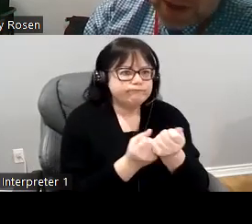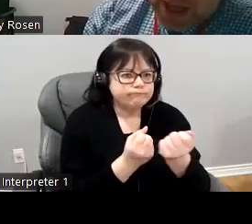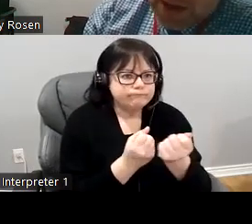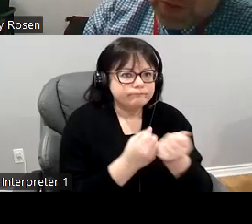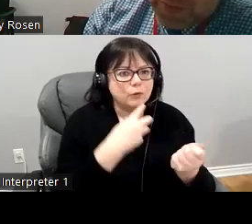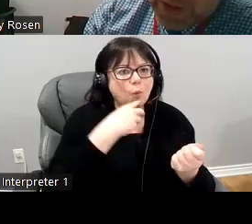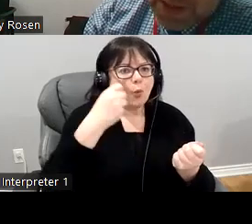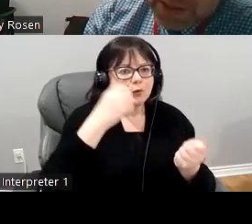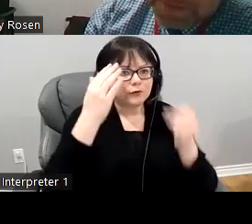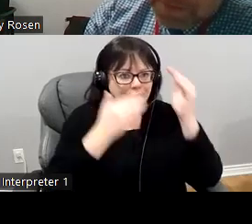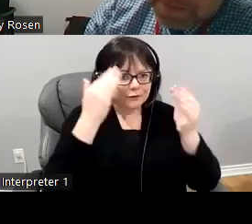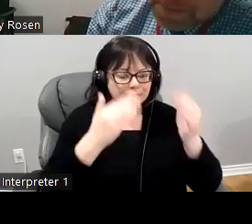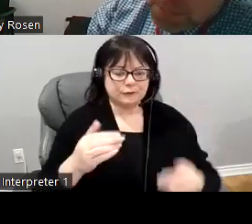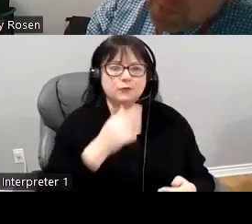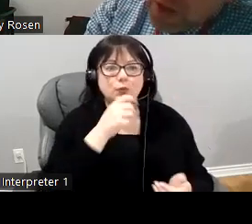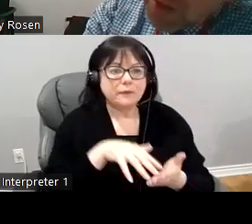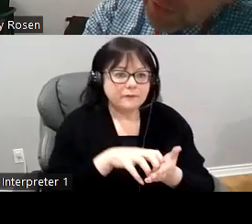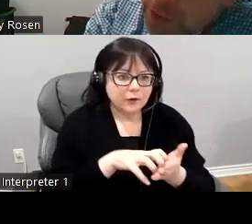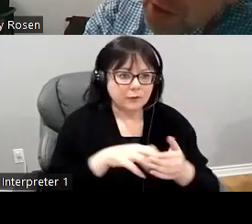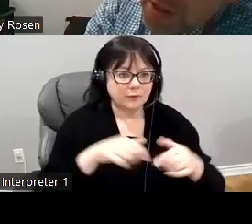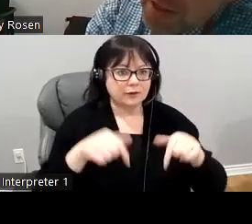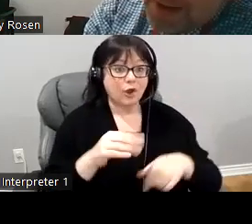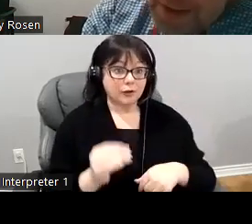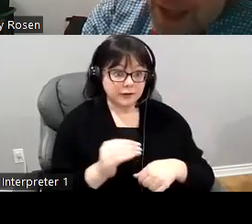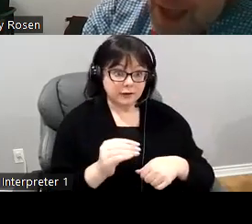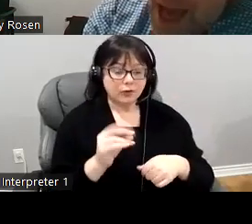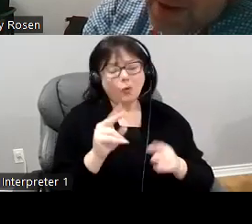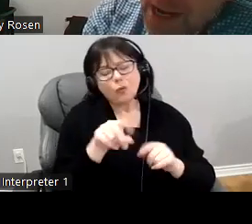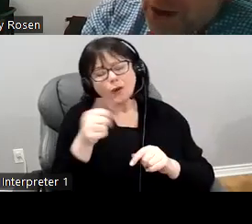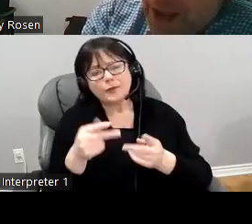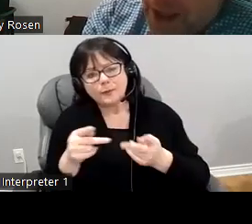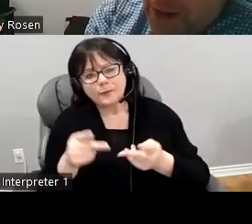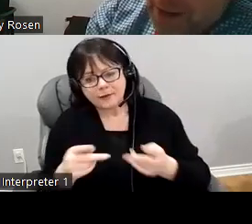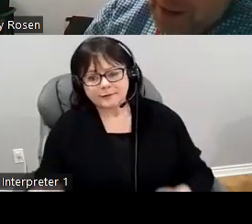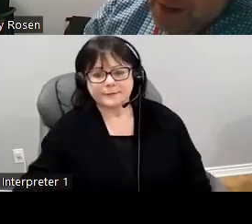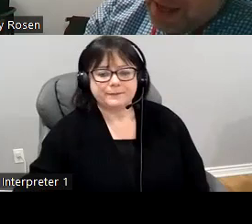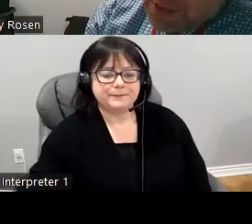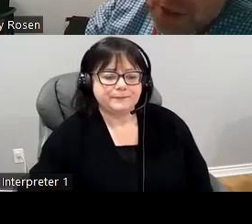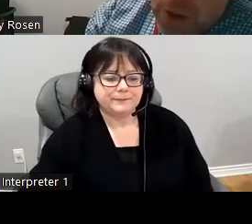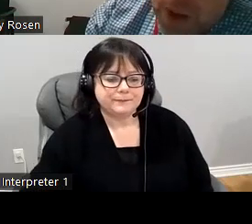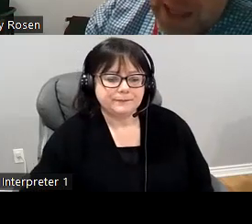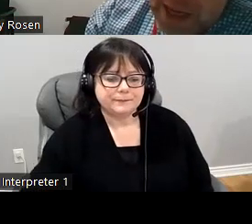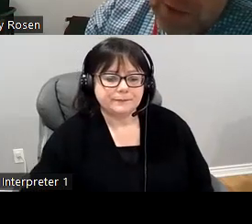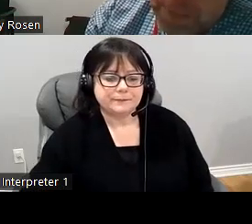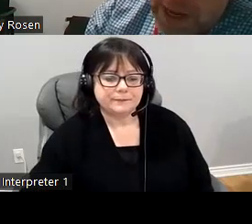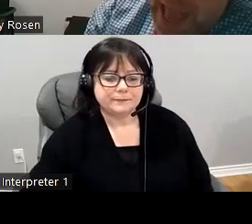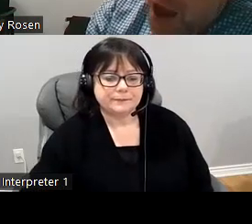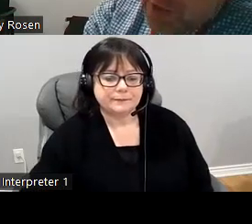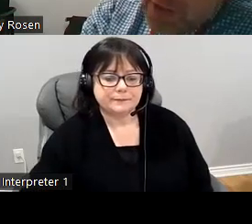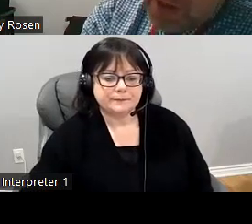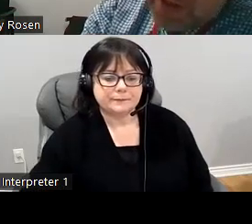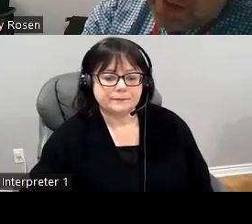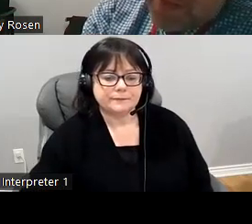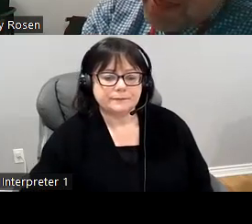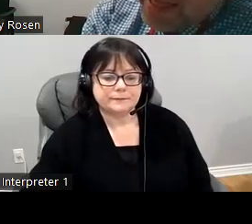Ontario and other places. So first, I'm an ER doc. And so I like to point